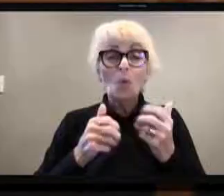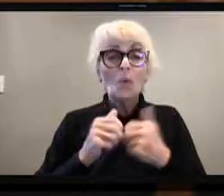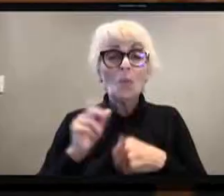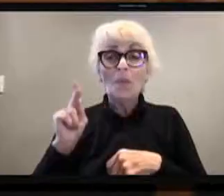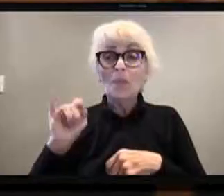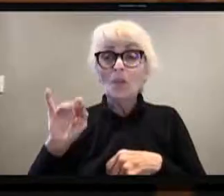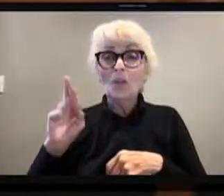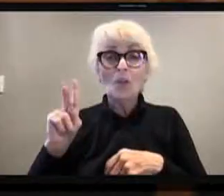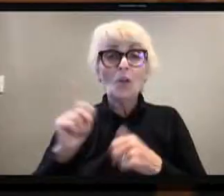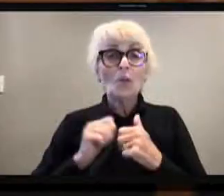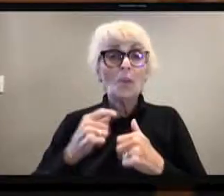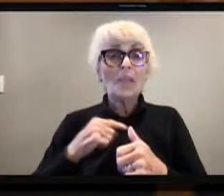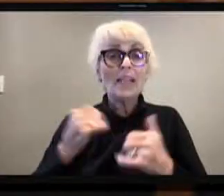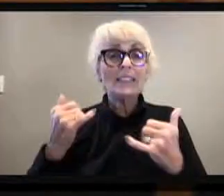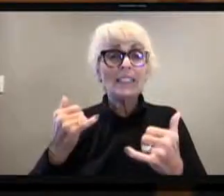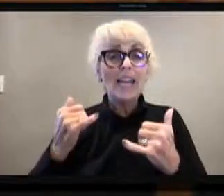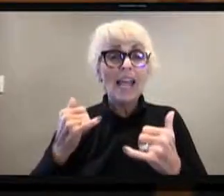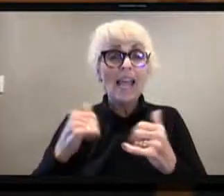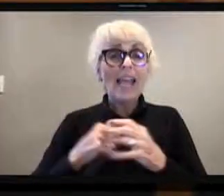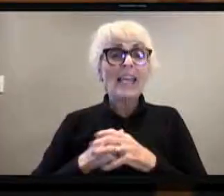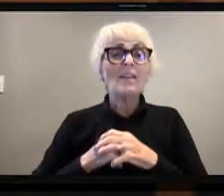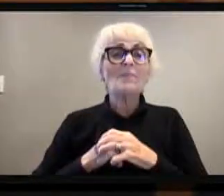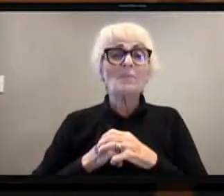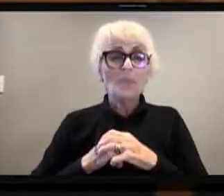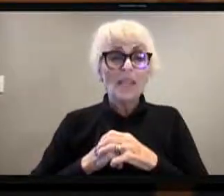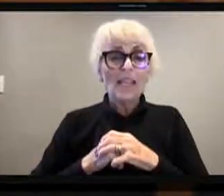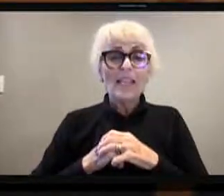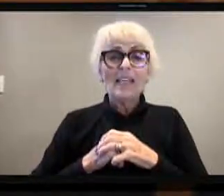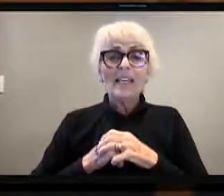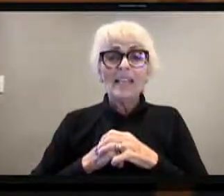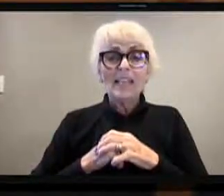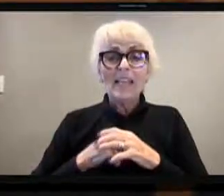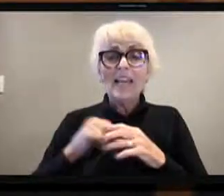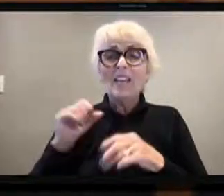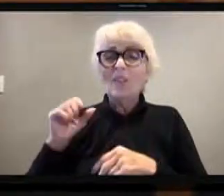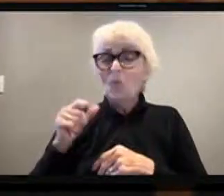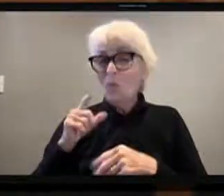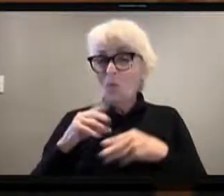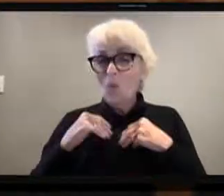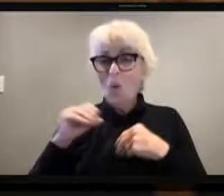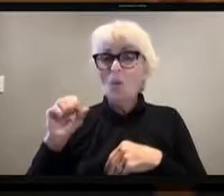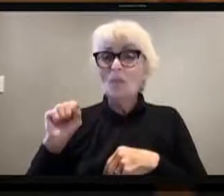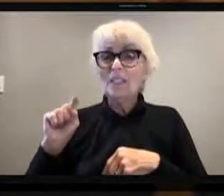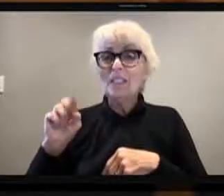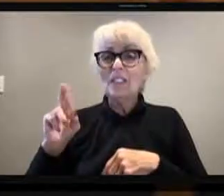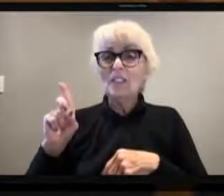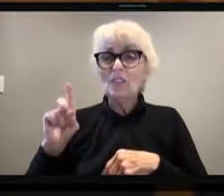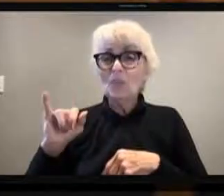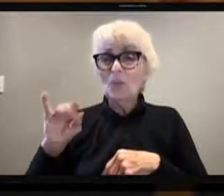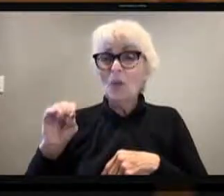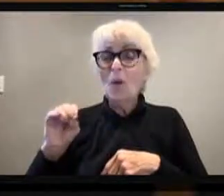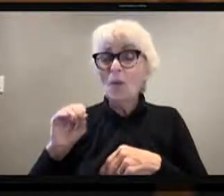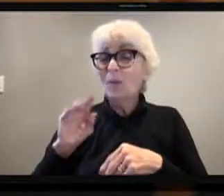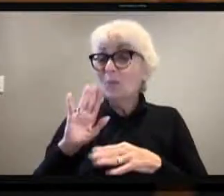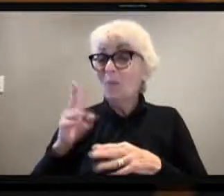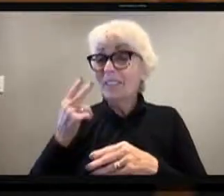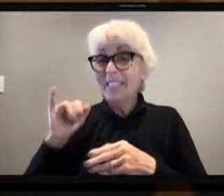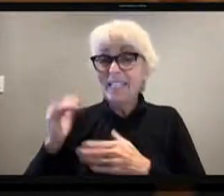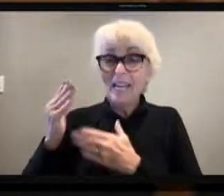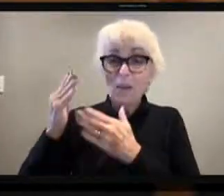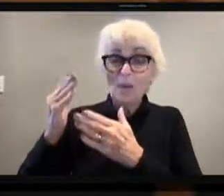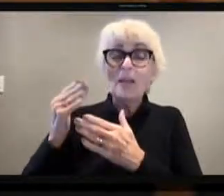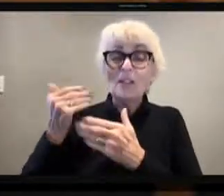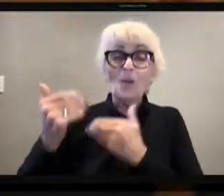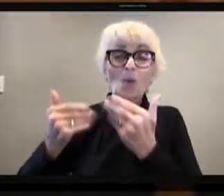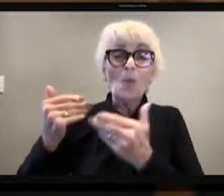today, the studio owner, and wonderful to see this nomination go through. I think that in general, when people think of